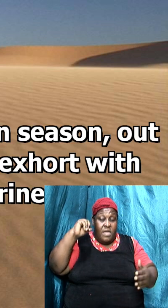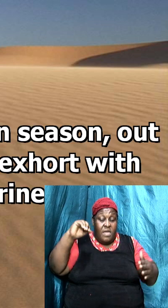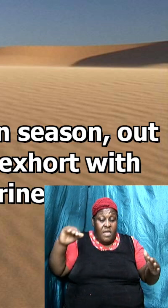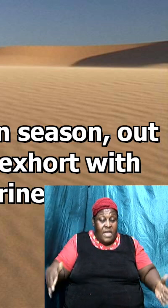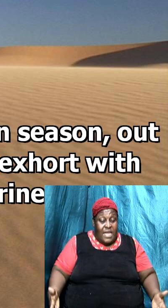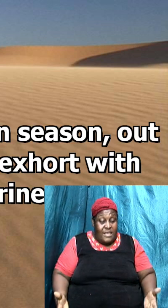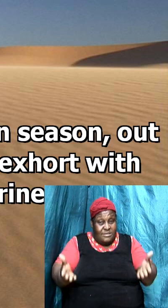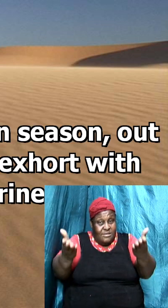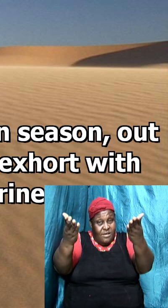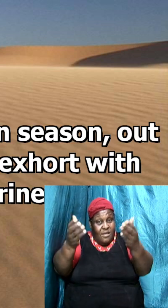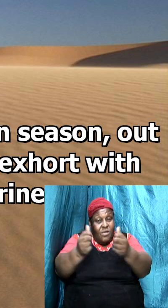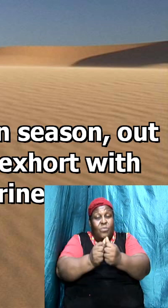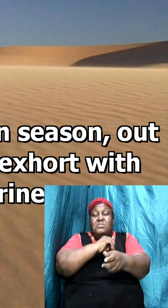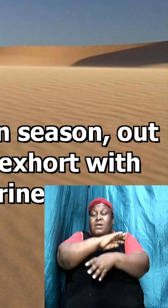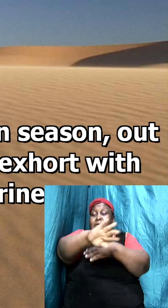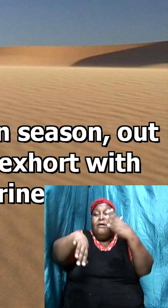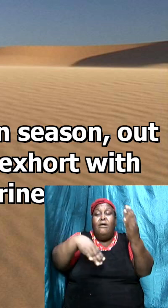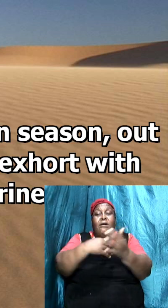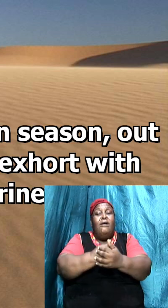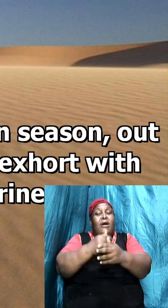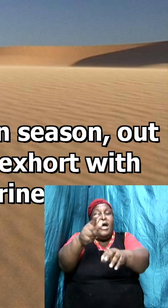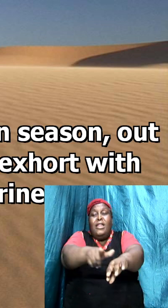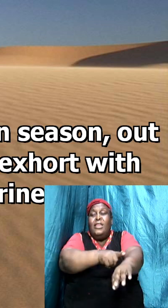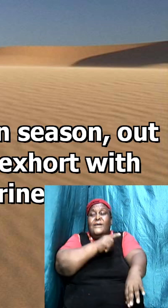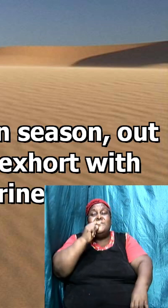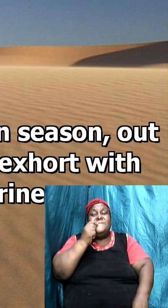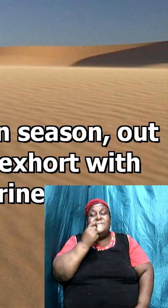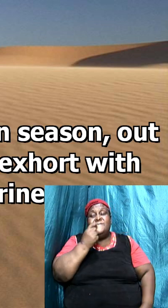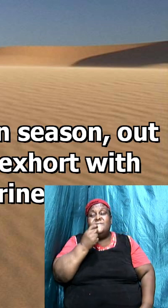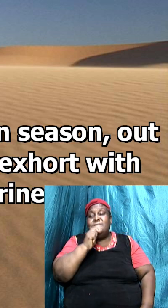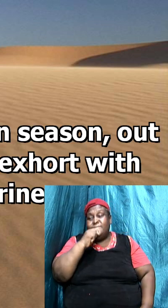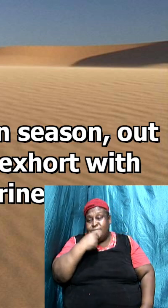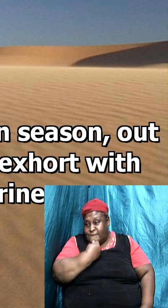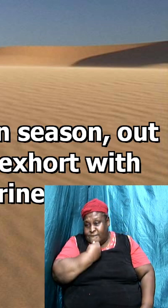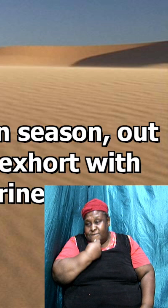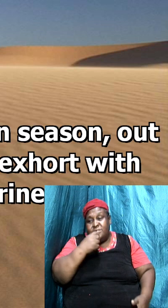exhort with all long-suffering and doctrine.